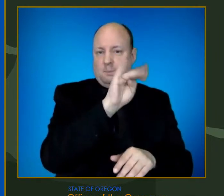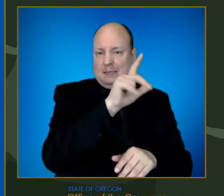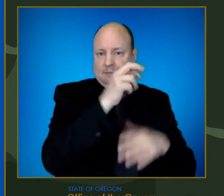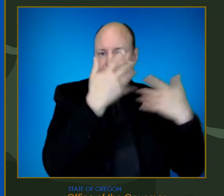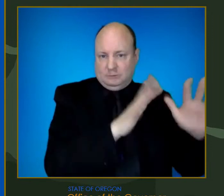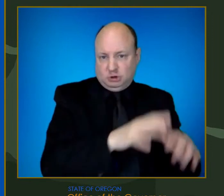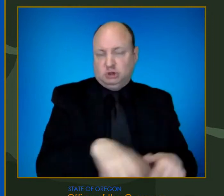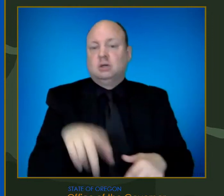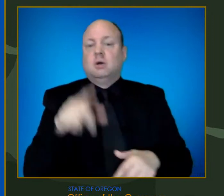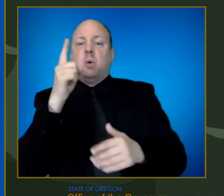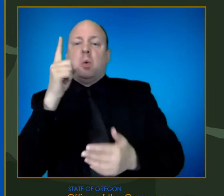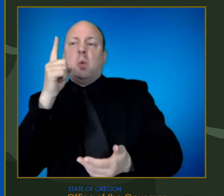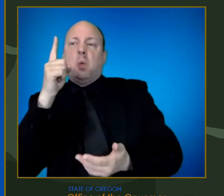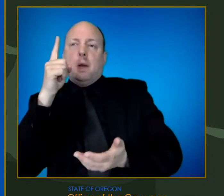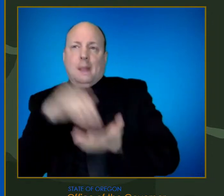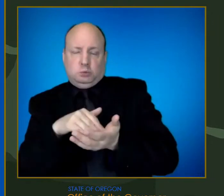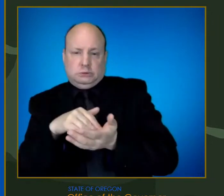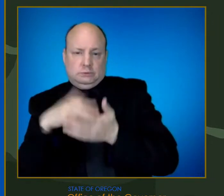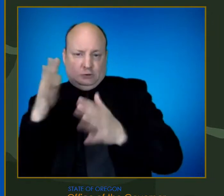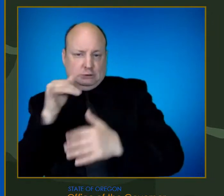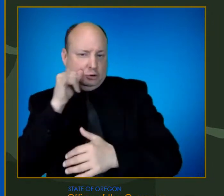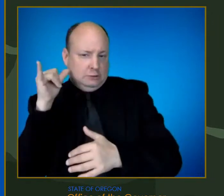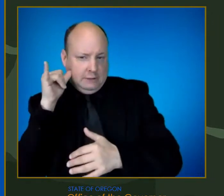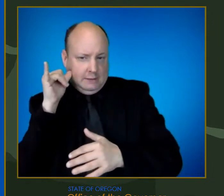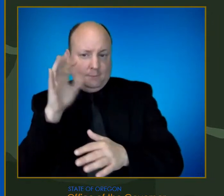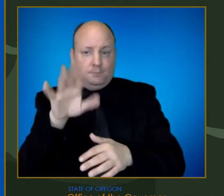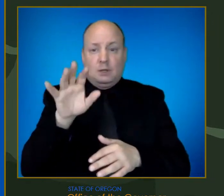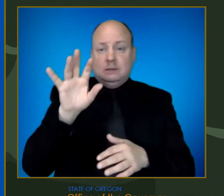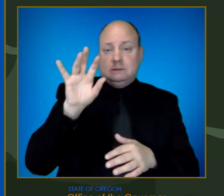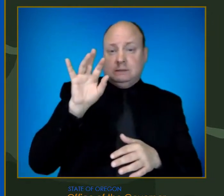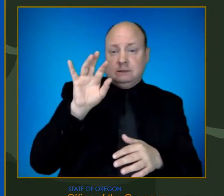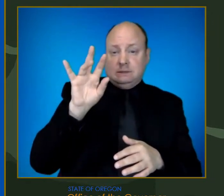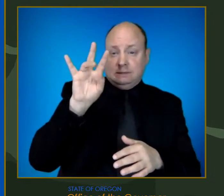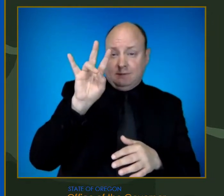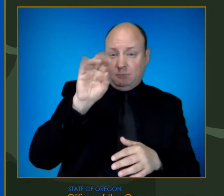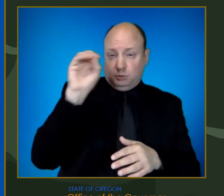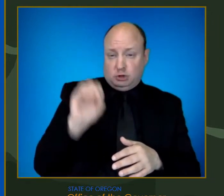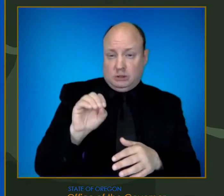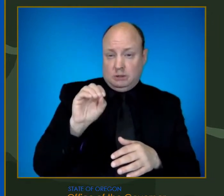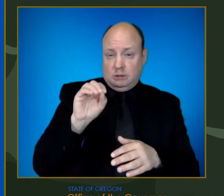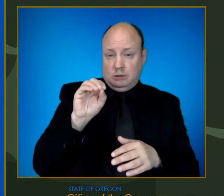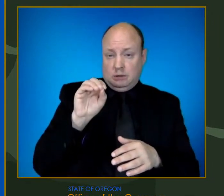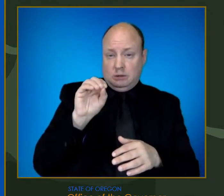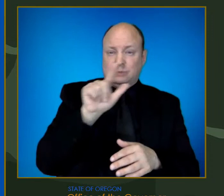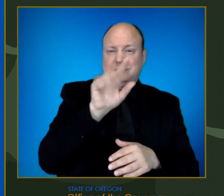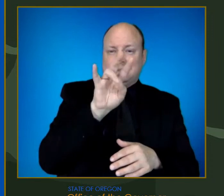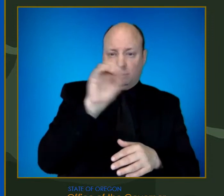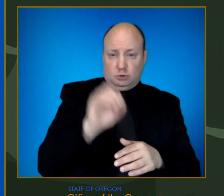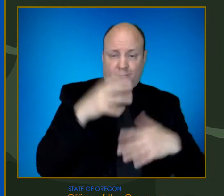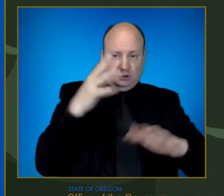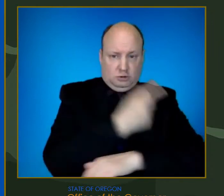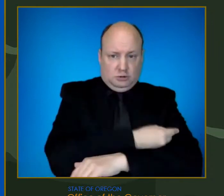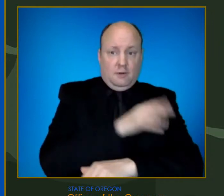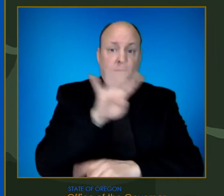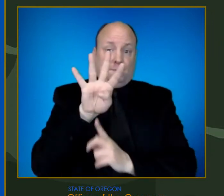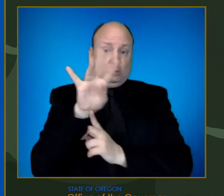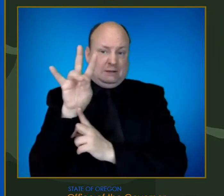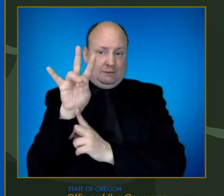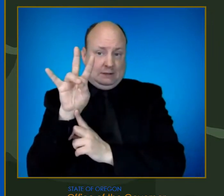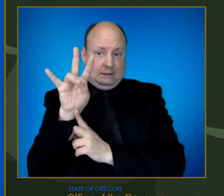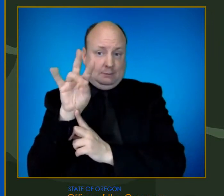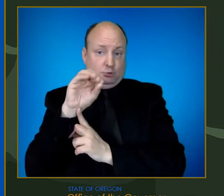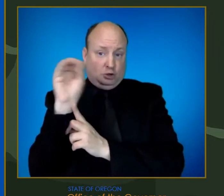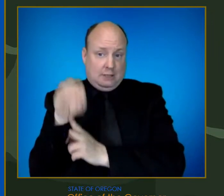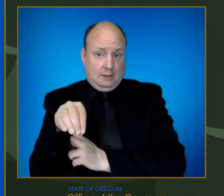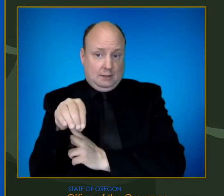37% of Oregonians have received at least one shot. 42% of the population 16 and older have received at least one shot.